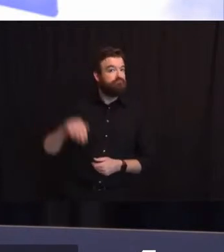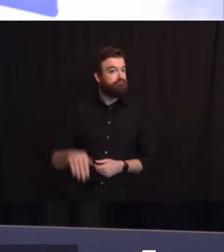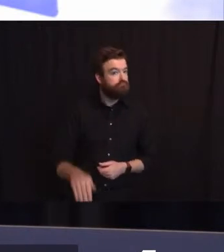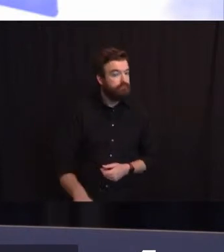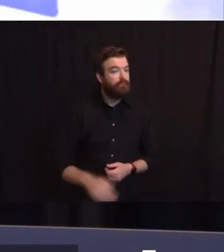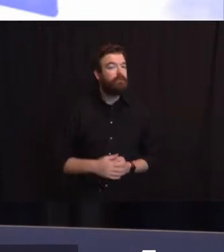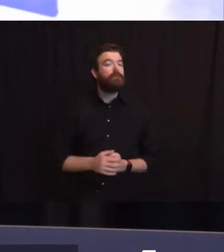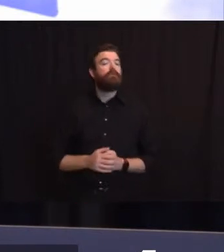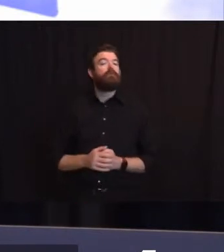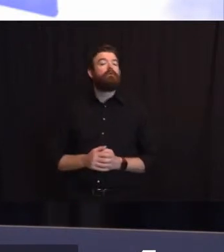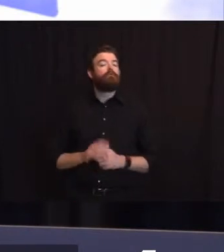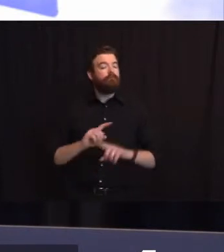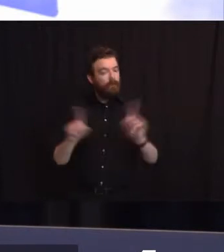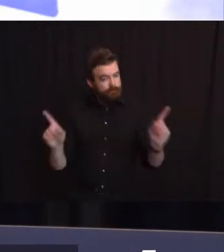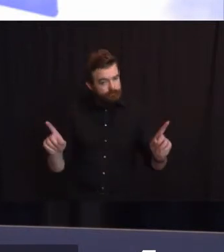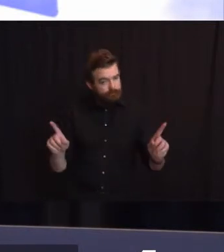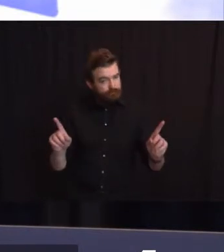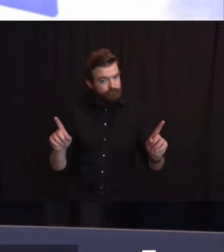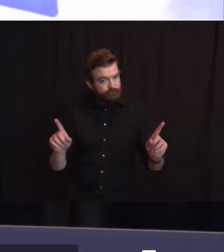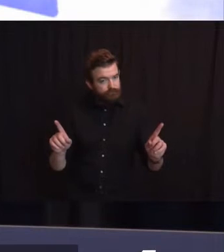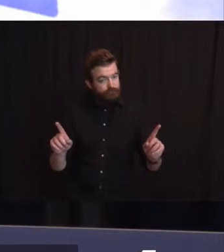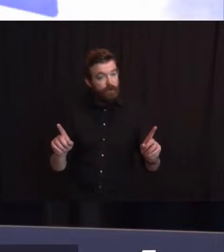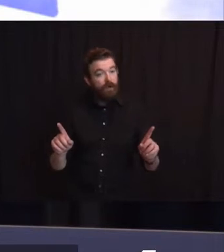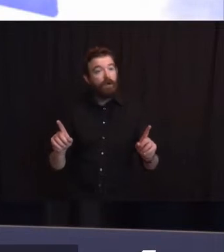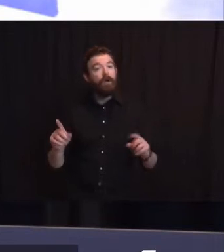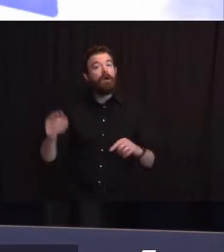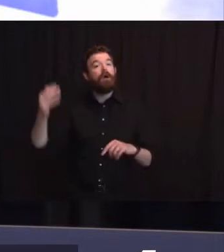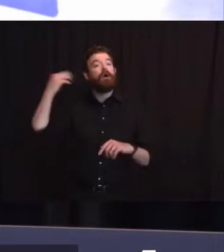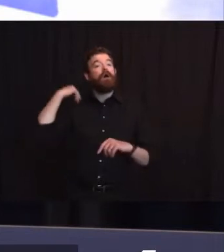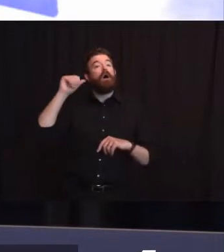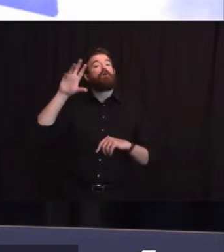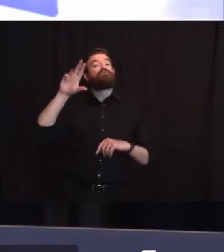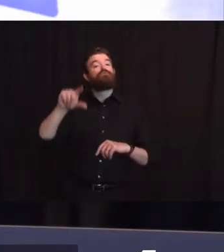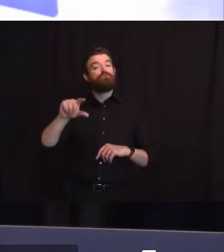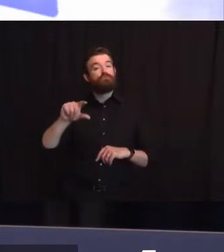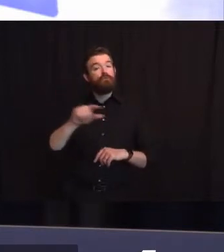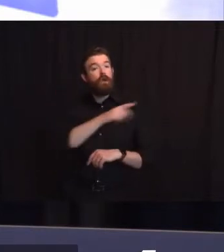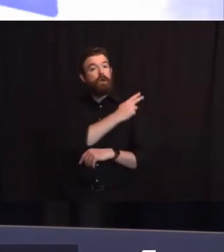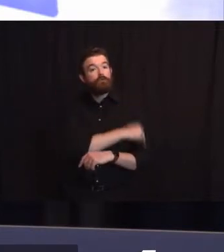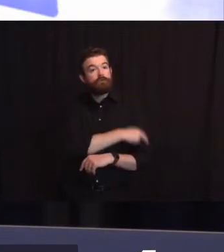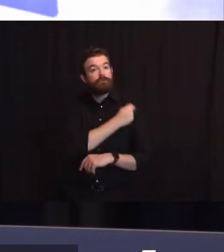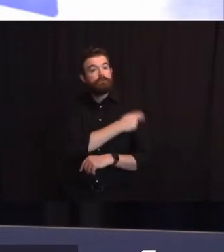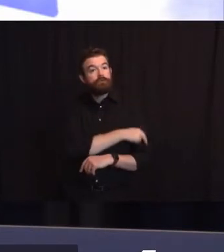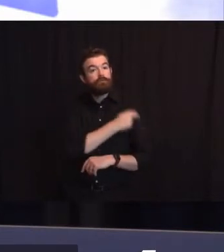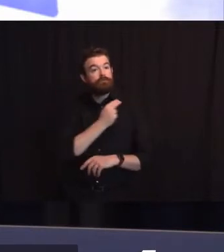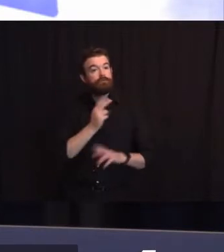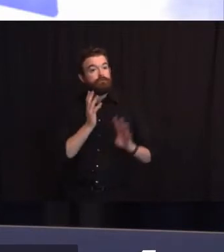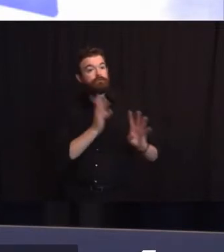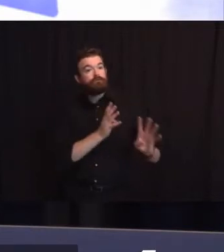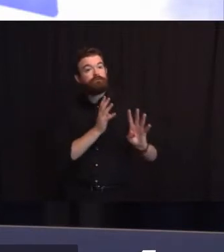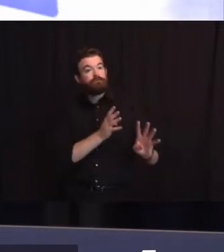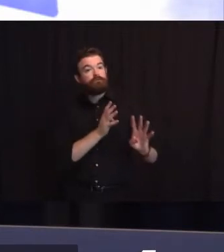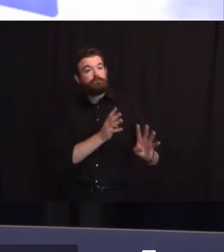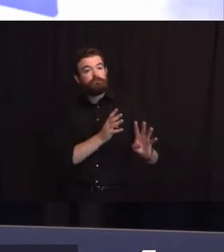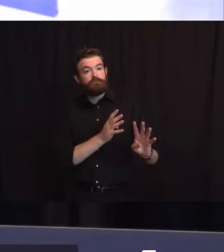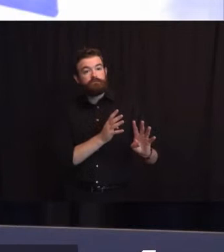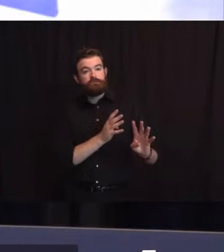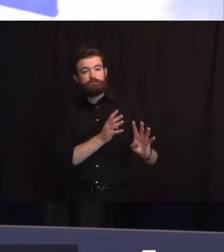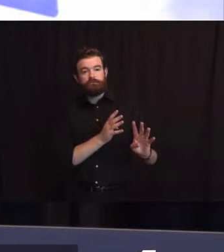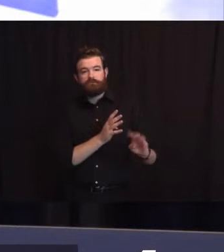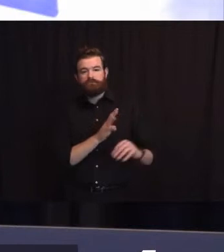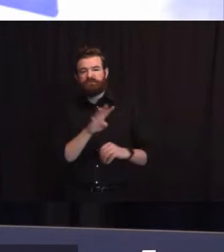in the past, last August, we saw hospitalizations about half that amount, or